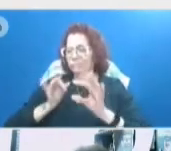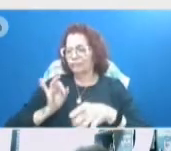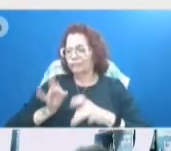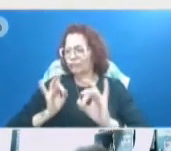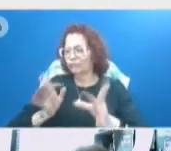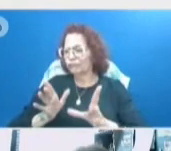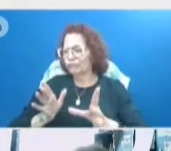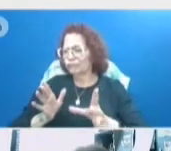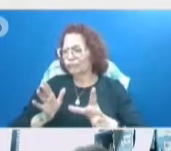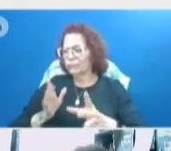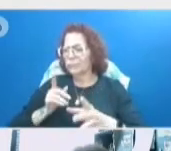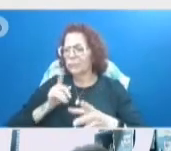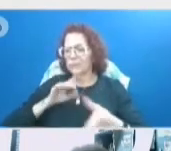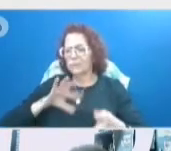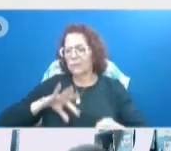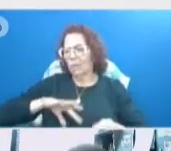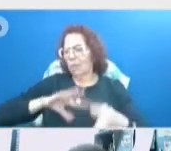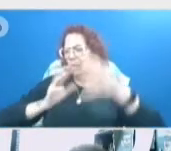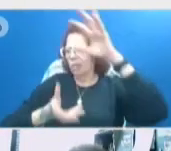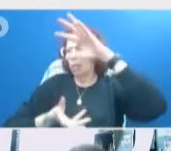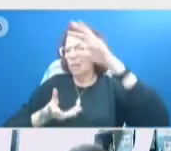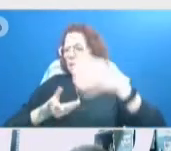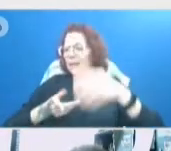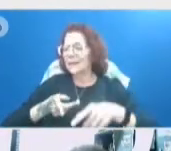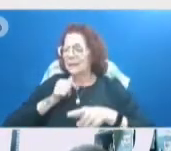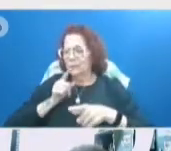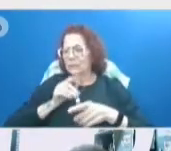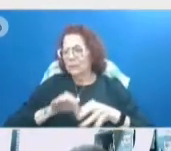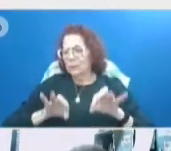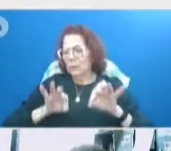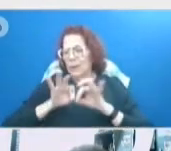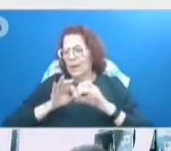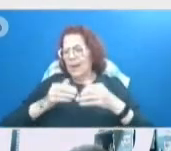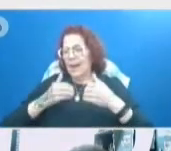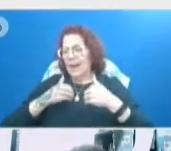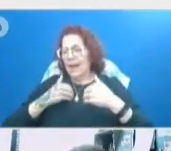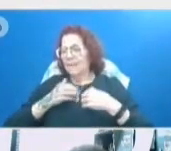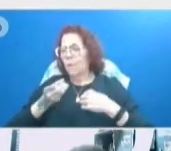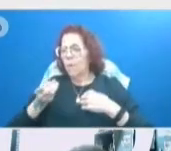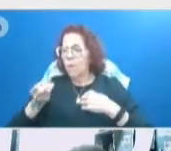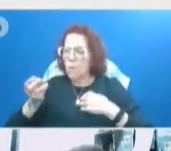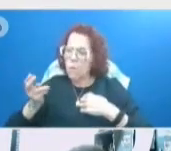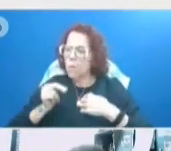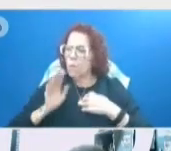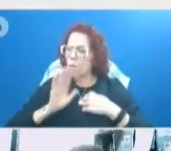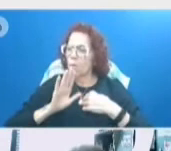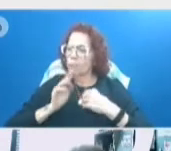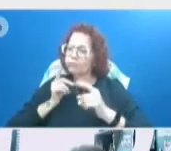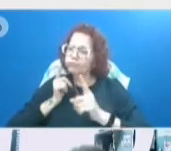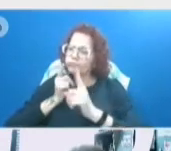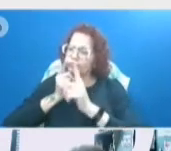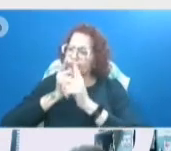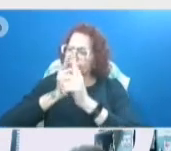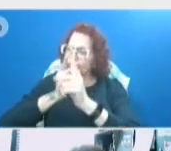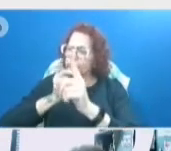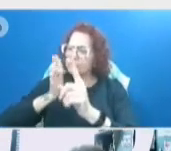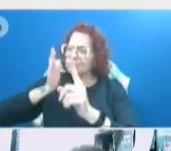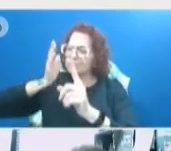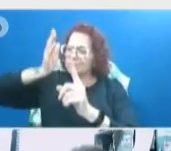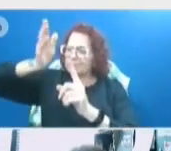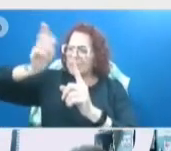important to have our own destiny in our own hands. But I would just caution that there are potentially downfalls with that particular